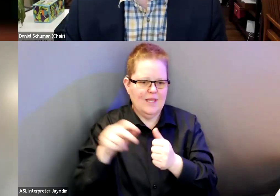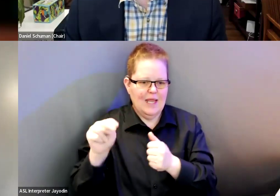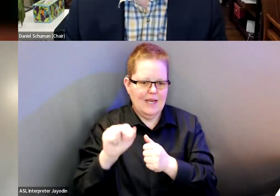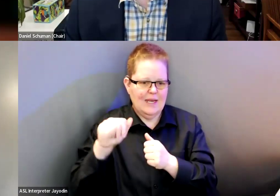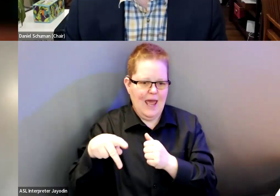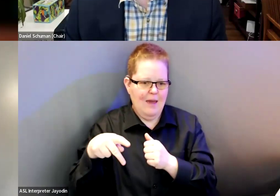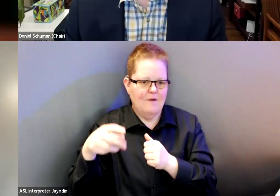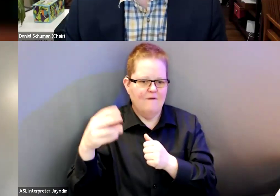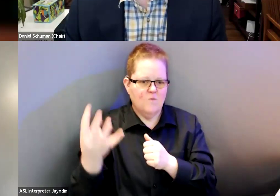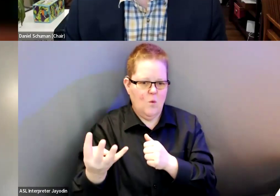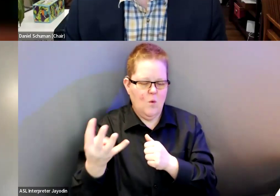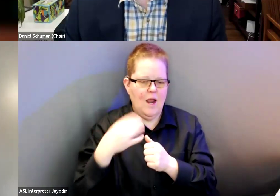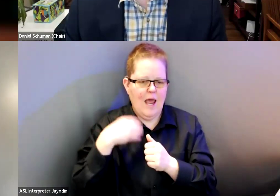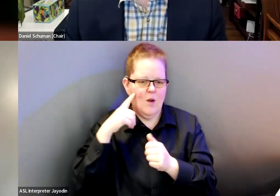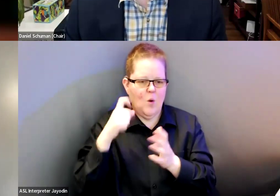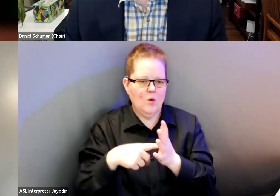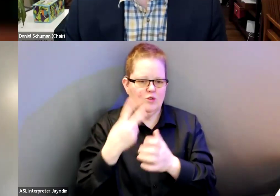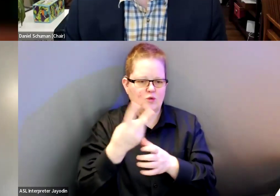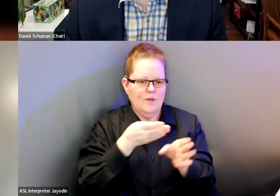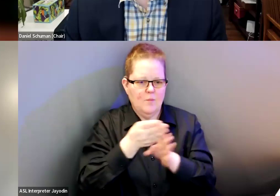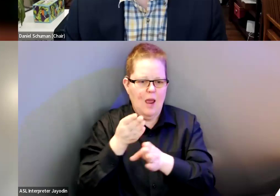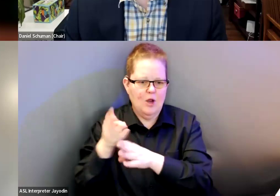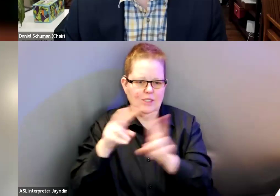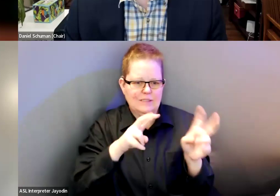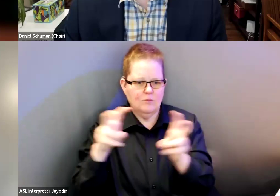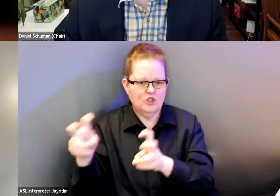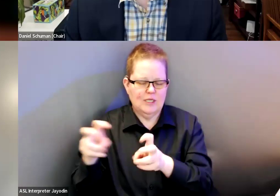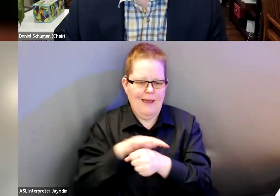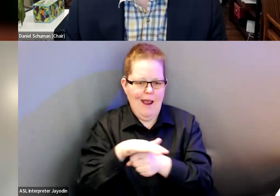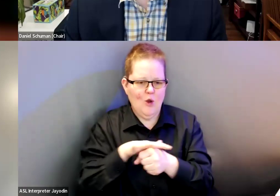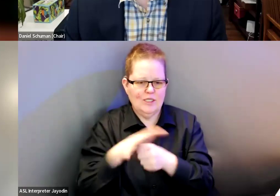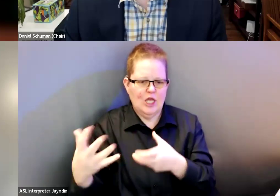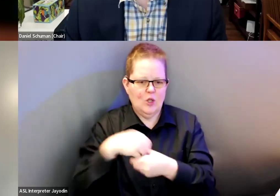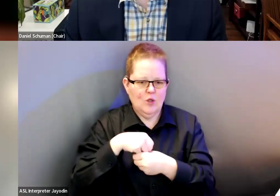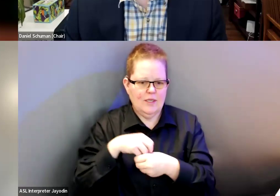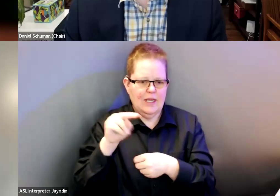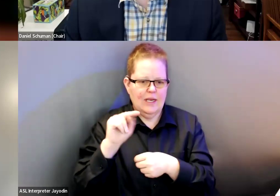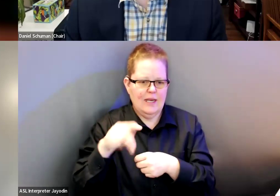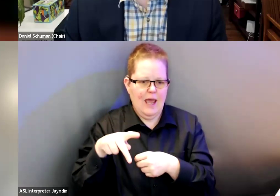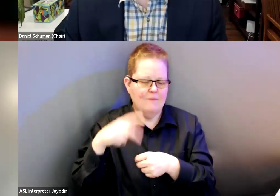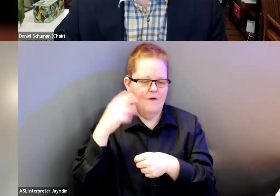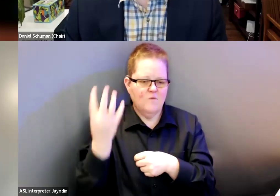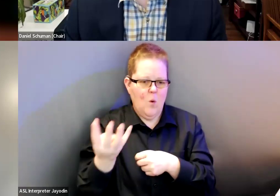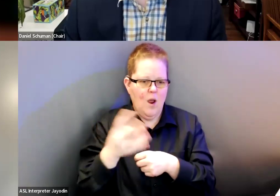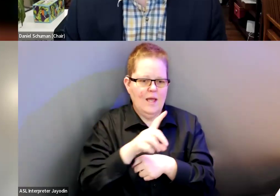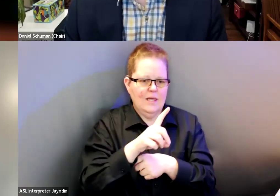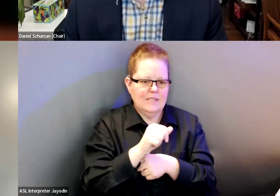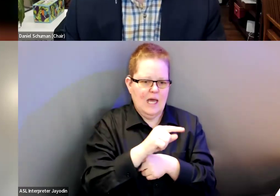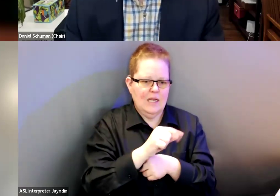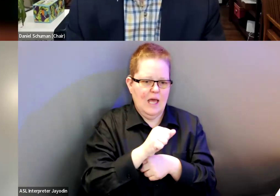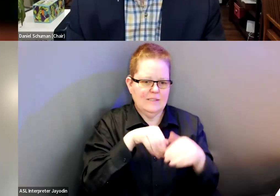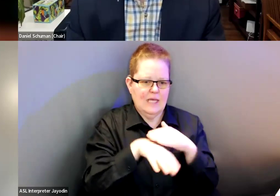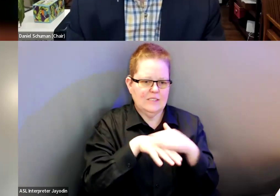2 of the primary subject matters areas included in NAP4, in particular, data accessibility and accountability